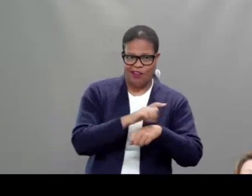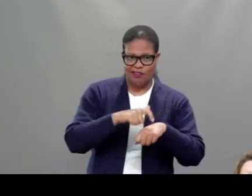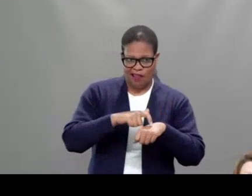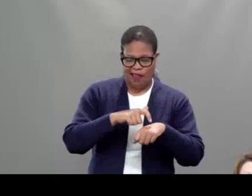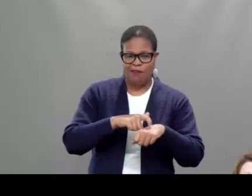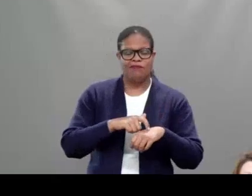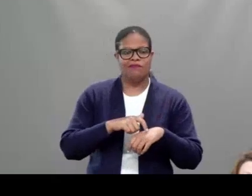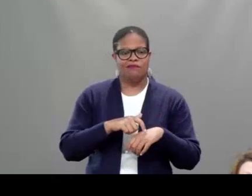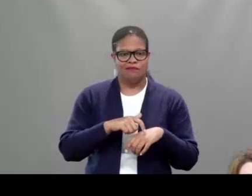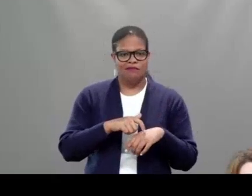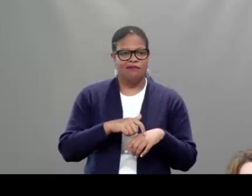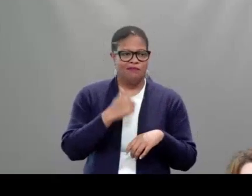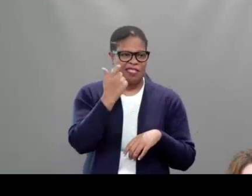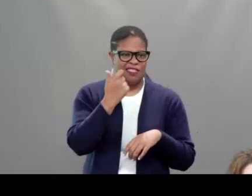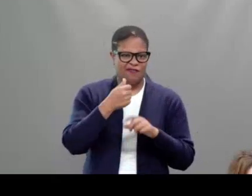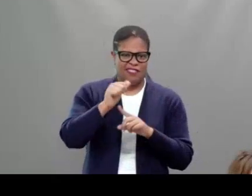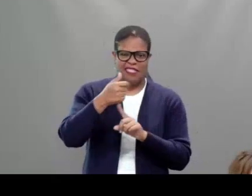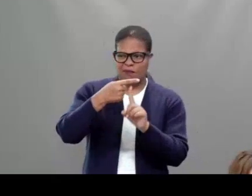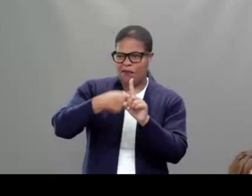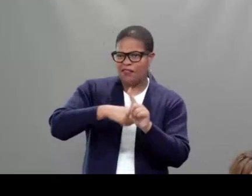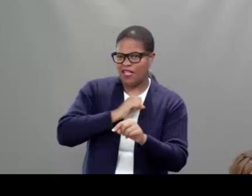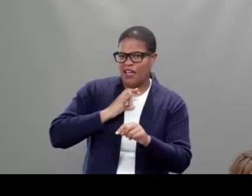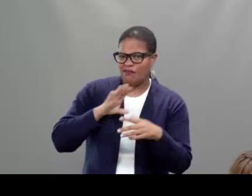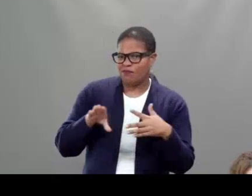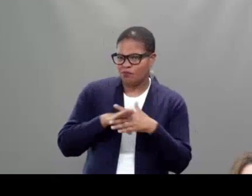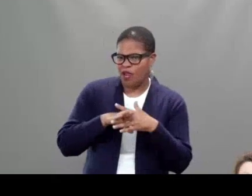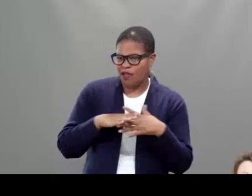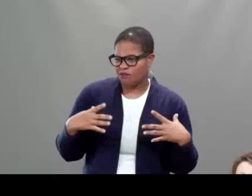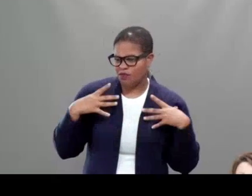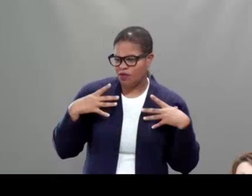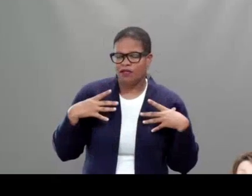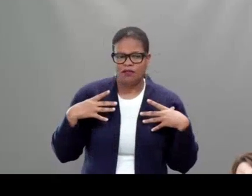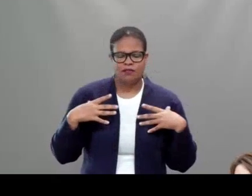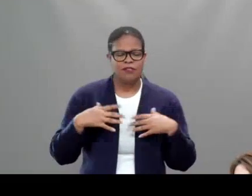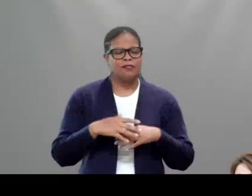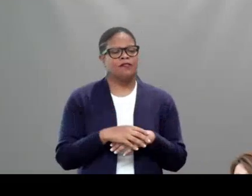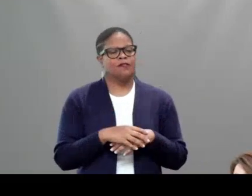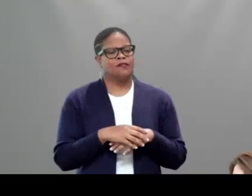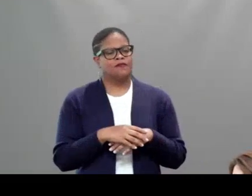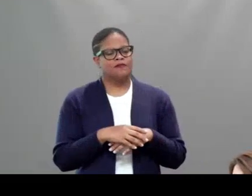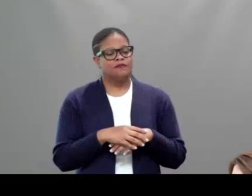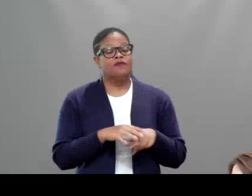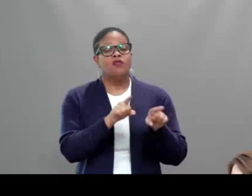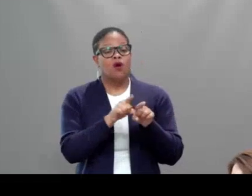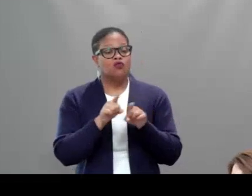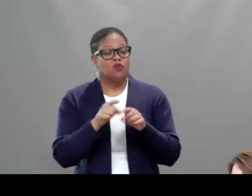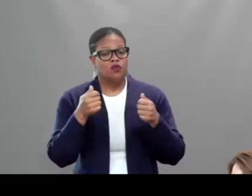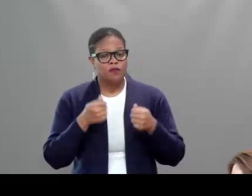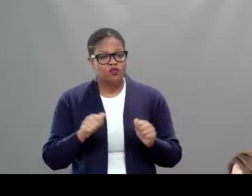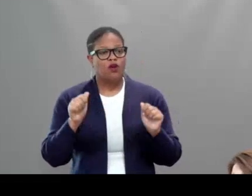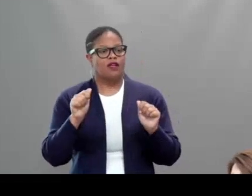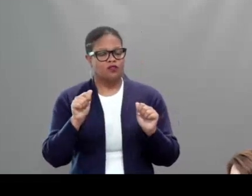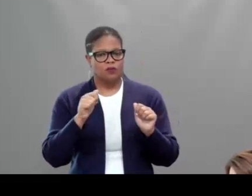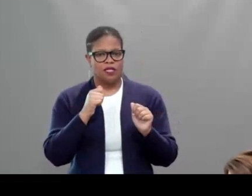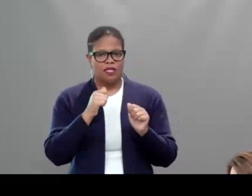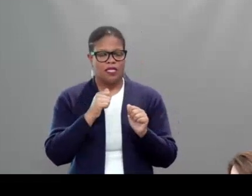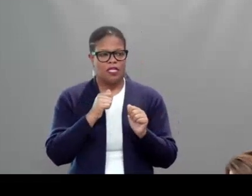time because of 10 months staff were on break. And we've been trying to be